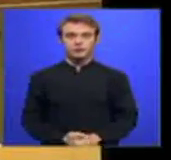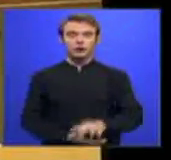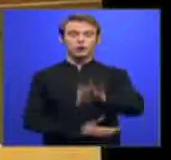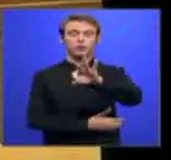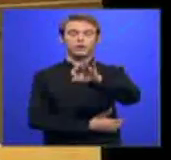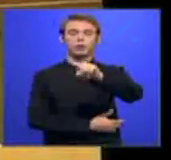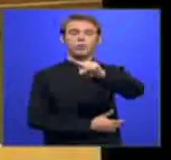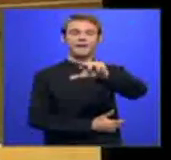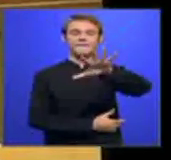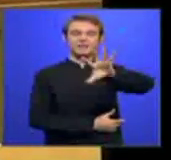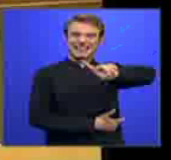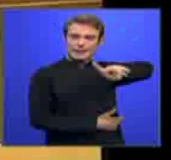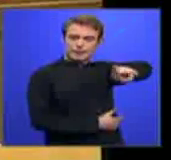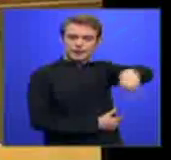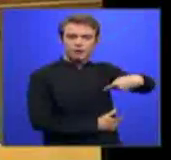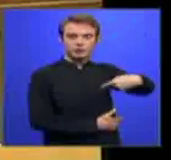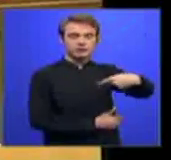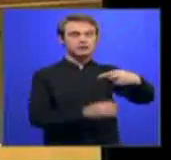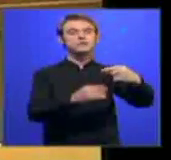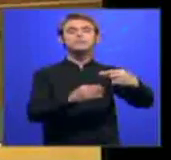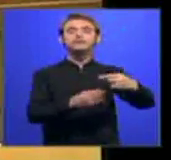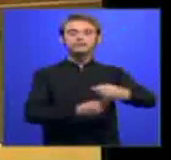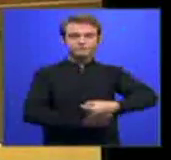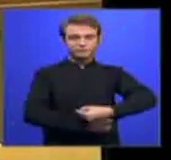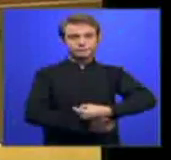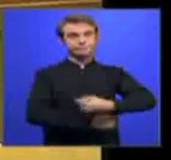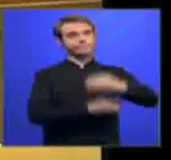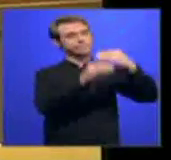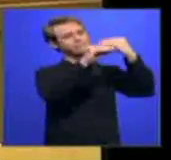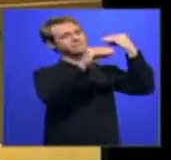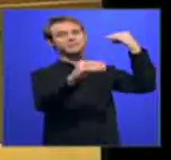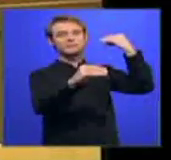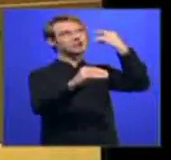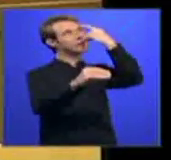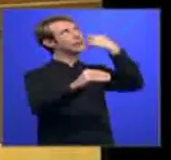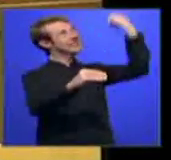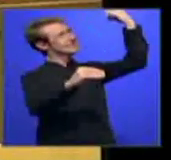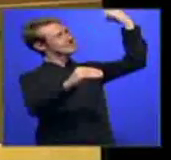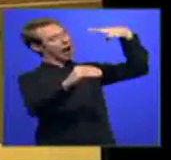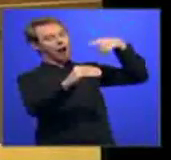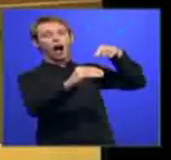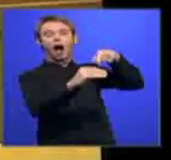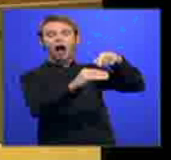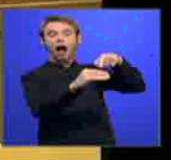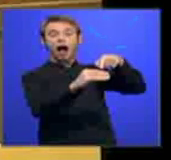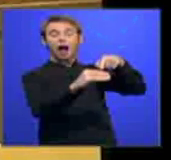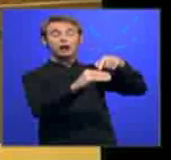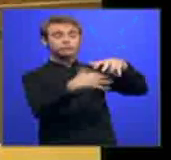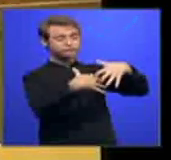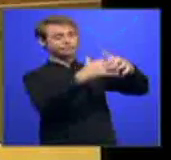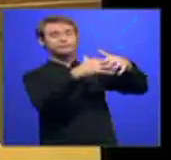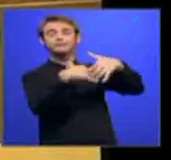315,000 solar water geysers as of January this year, most of